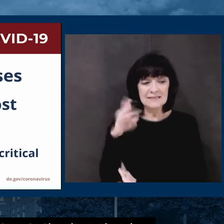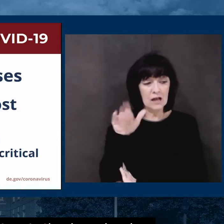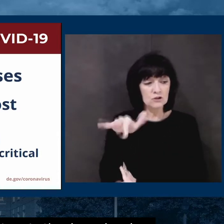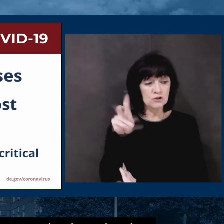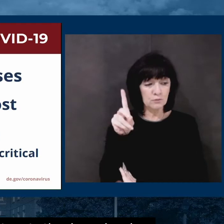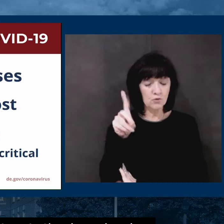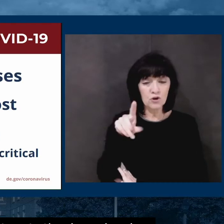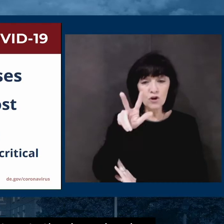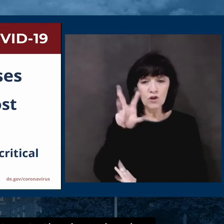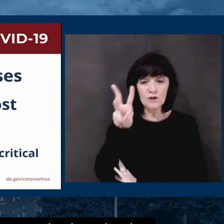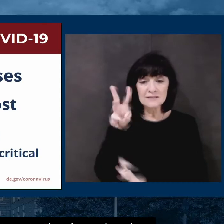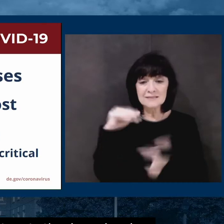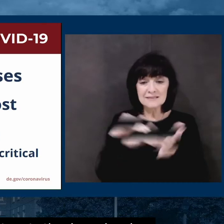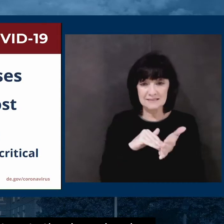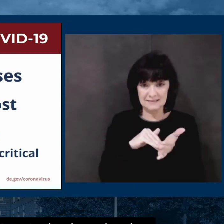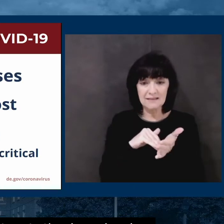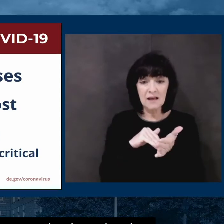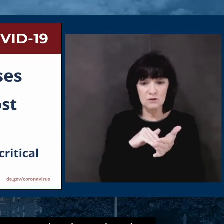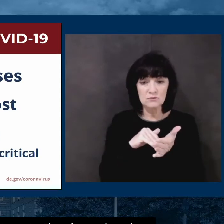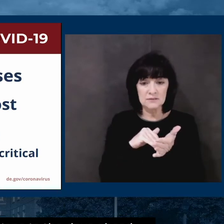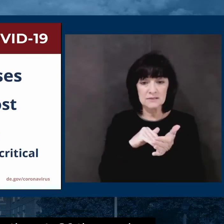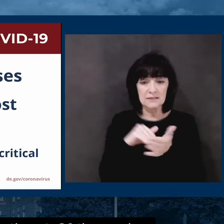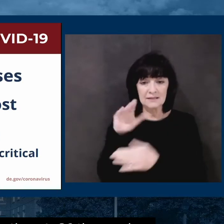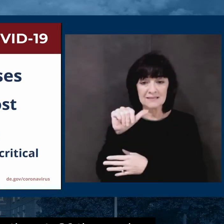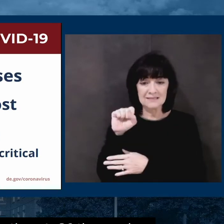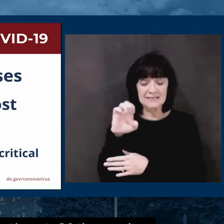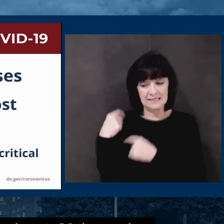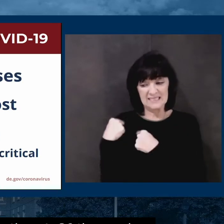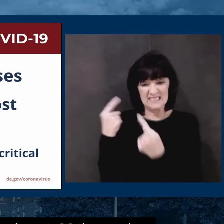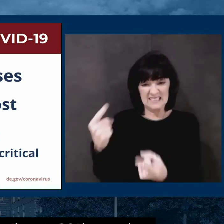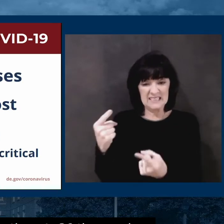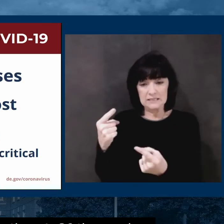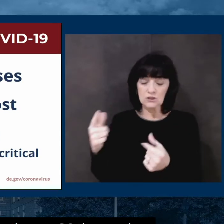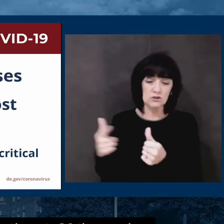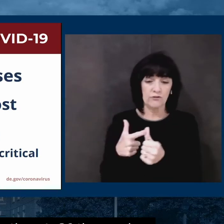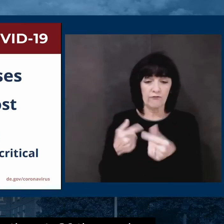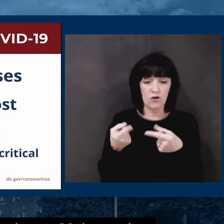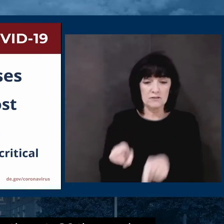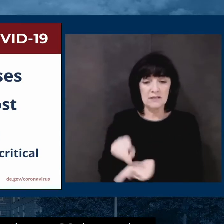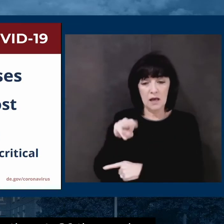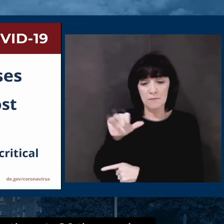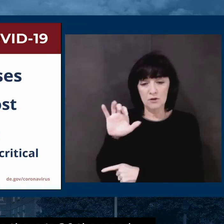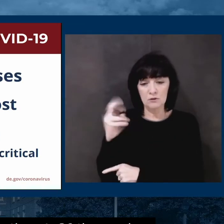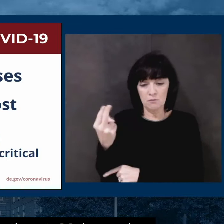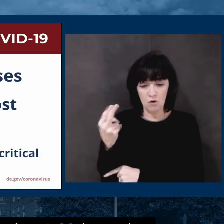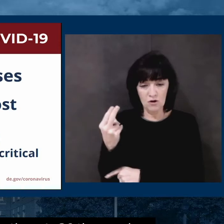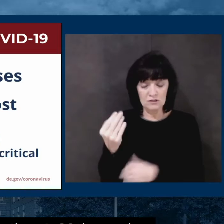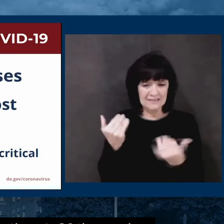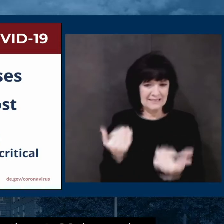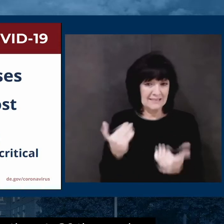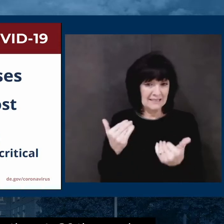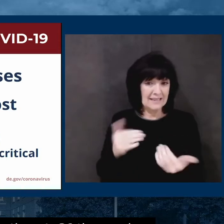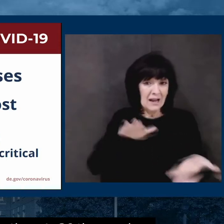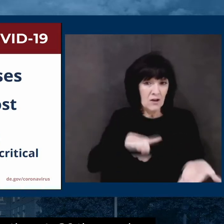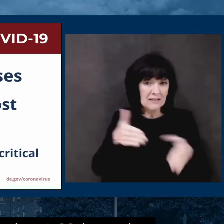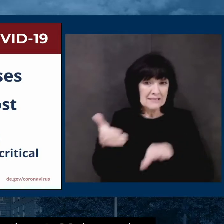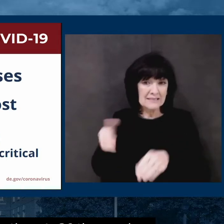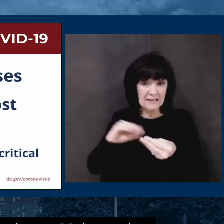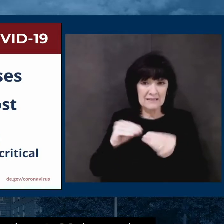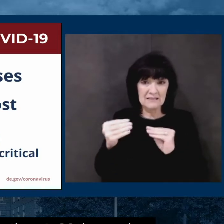total cases since the first case back in March. The fatalities now are up to